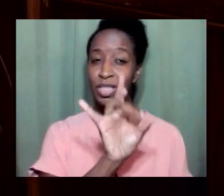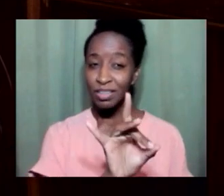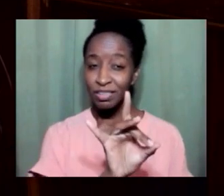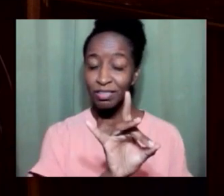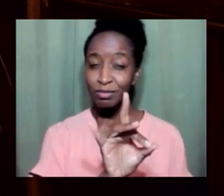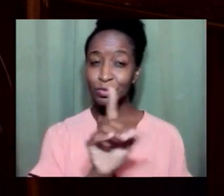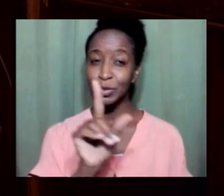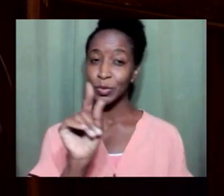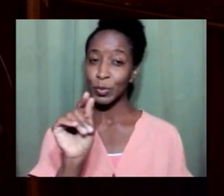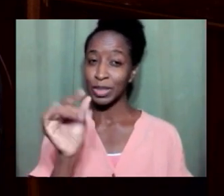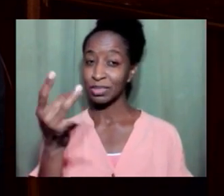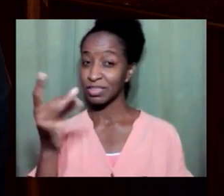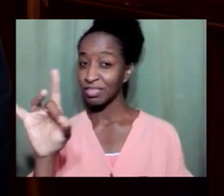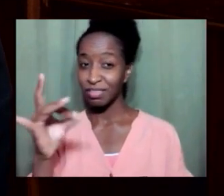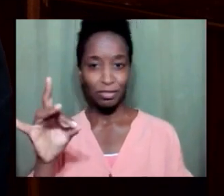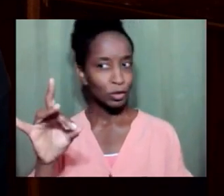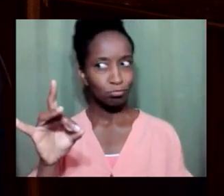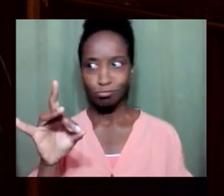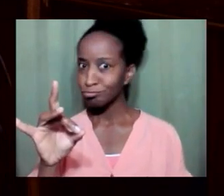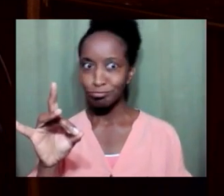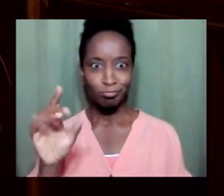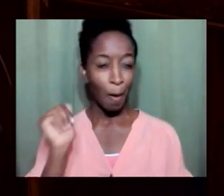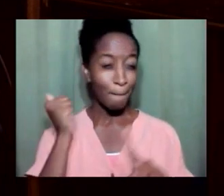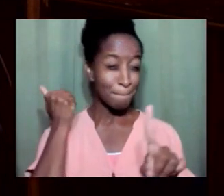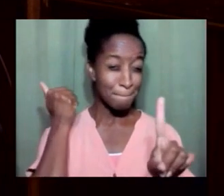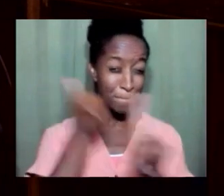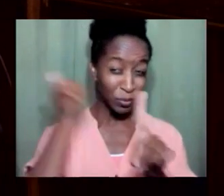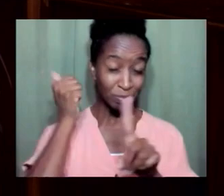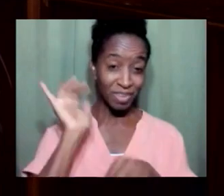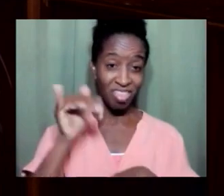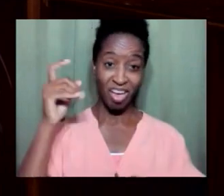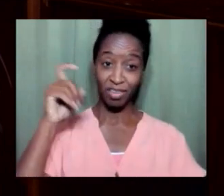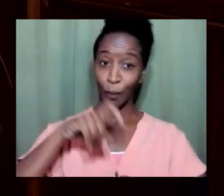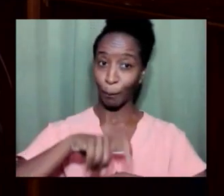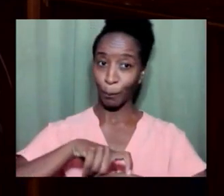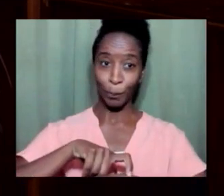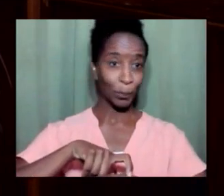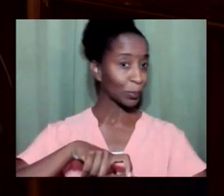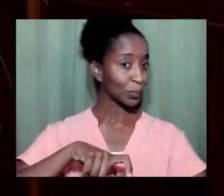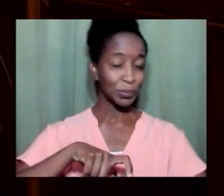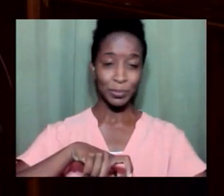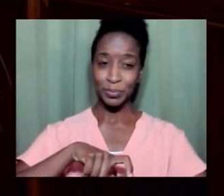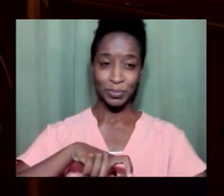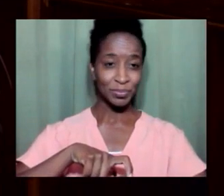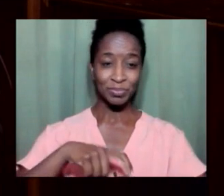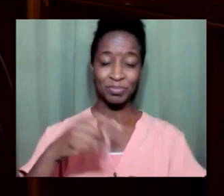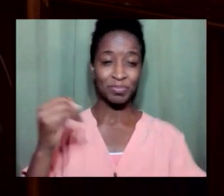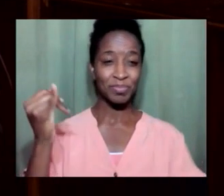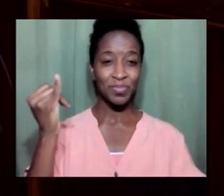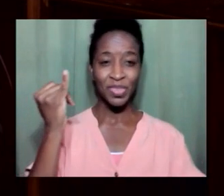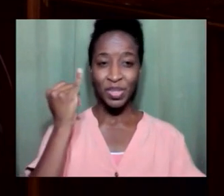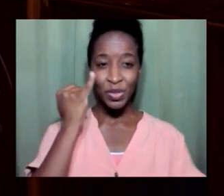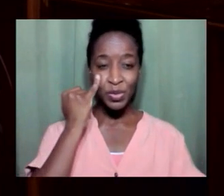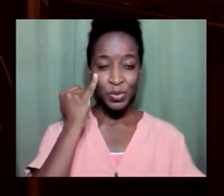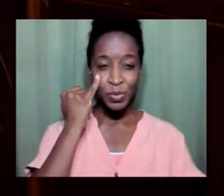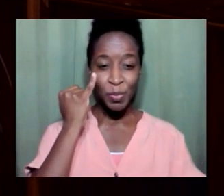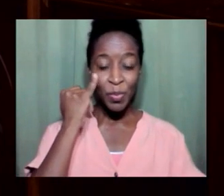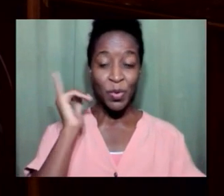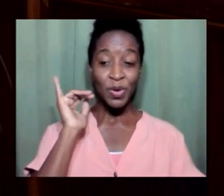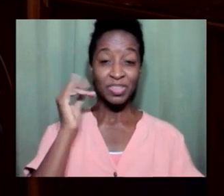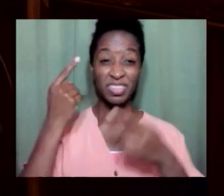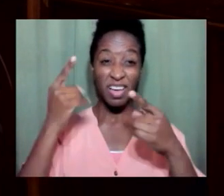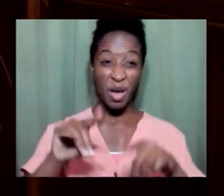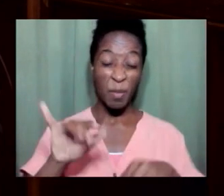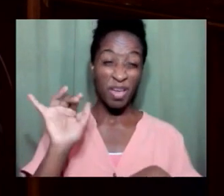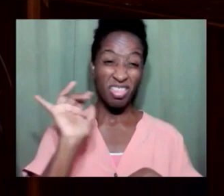if we had to face all three of them before having the opportunity to save the Barbados dollar? Could